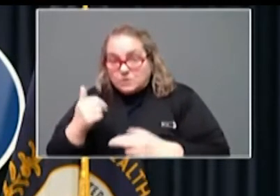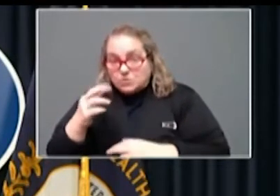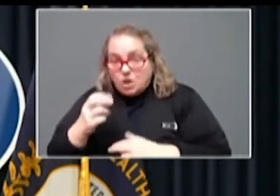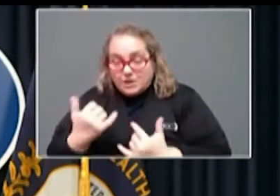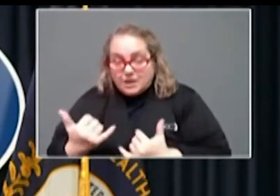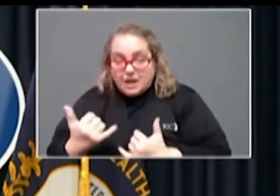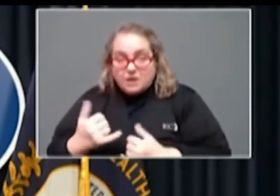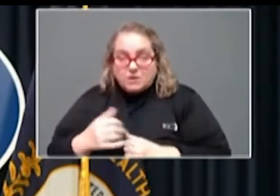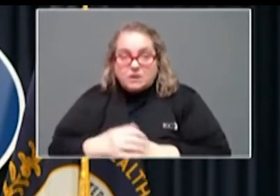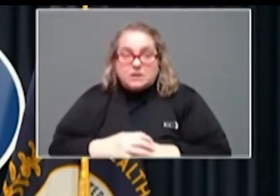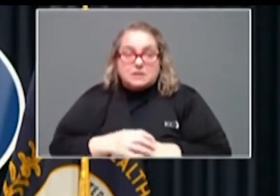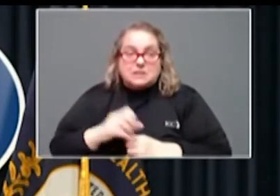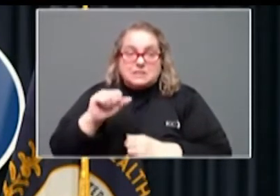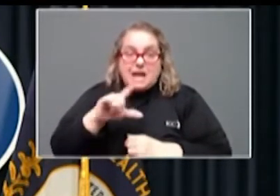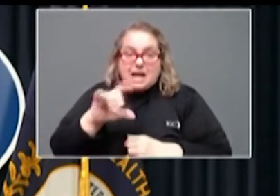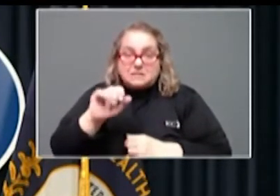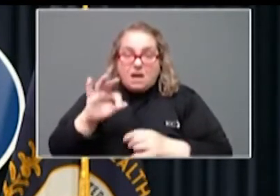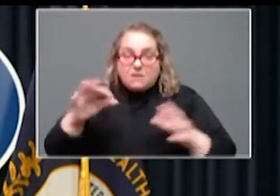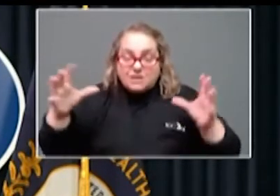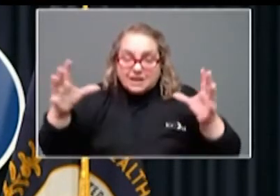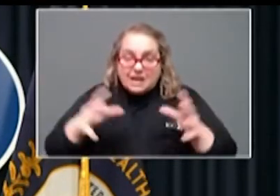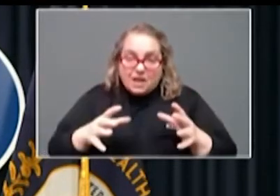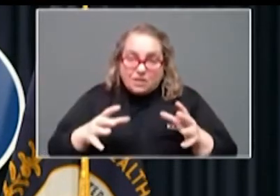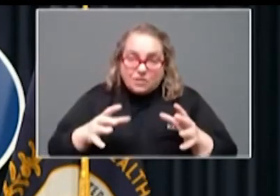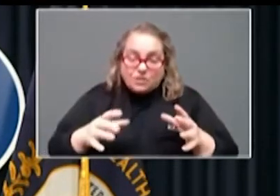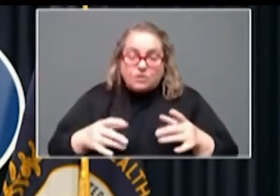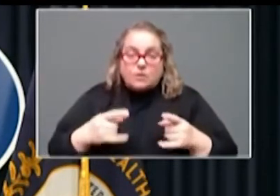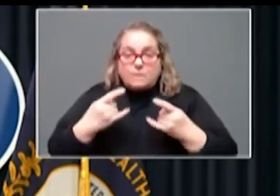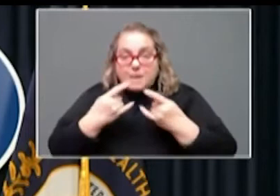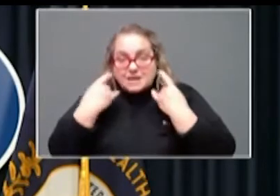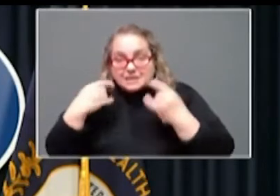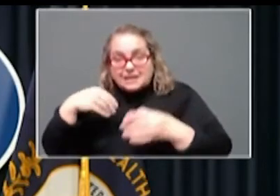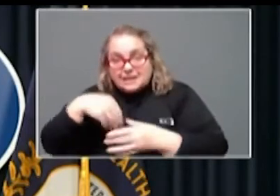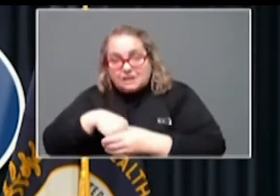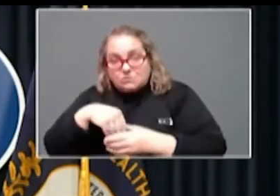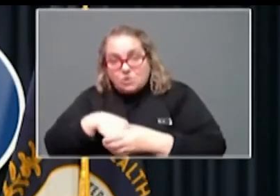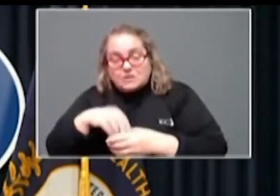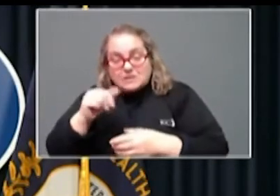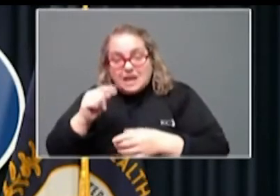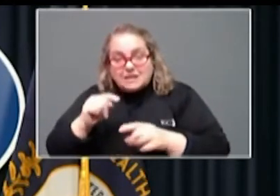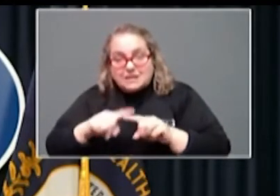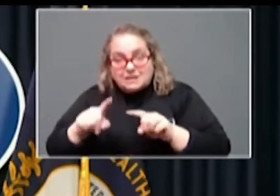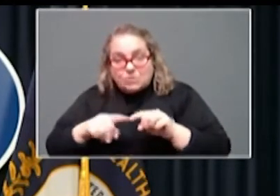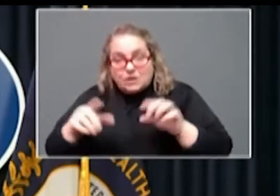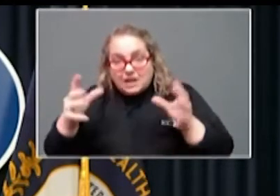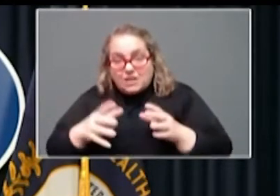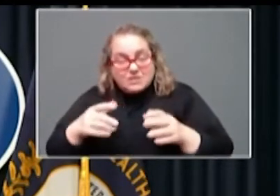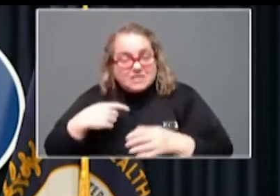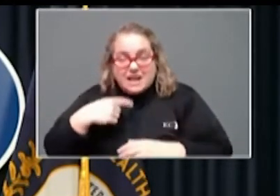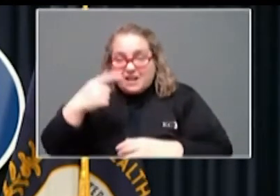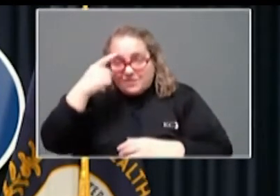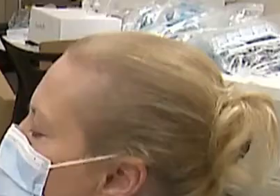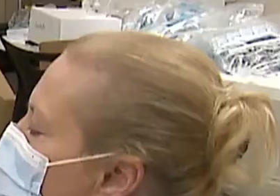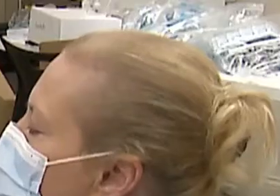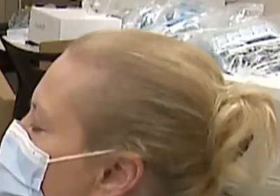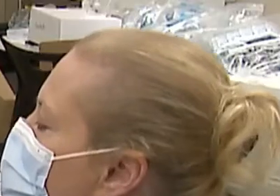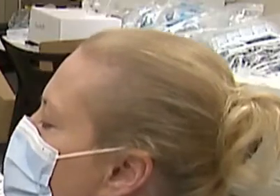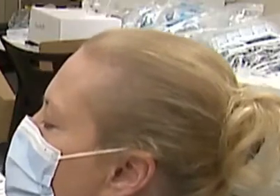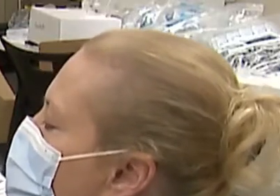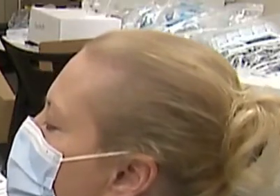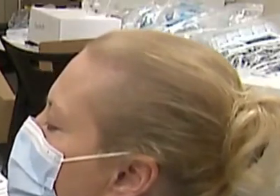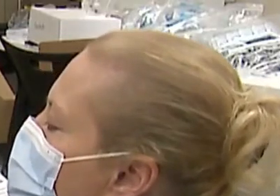of gatherings, masking indoors at different gatherings, I think all of that will be included